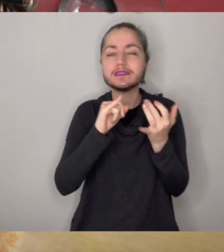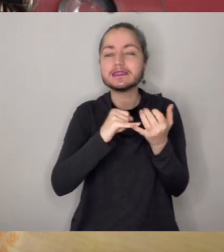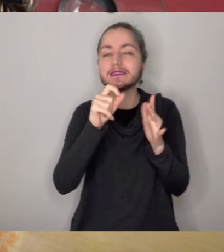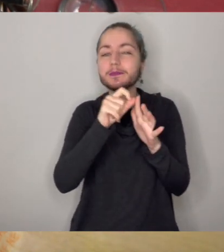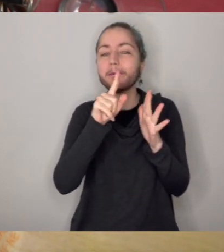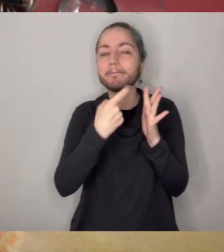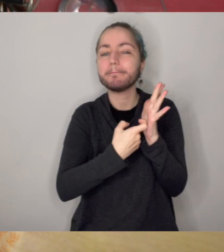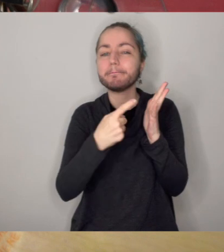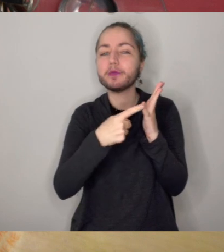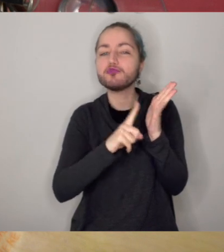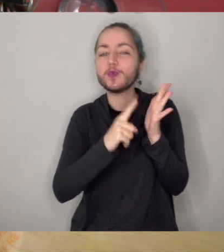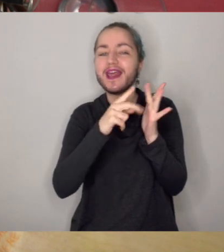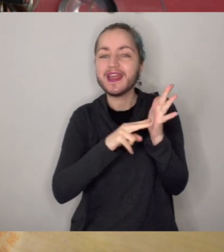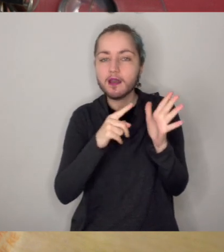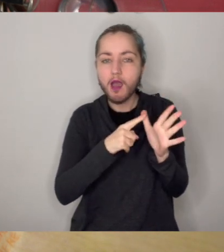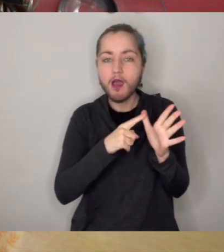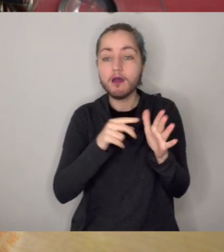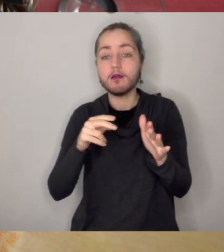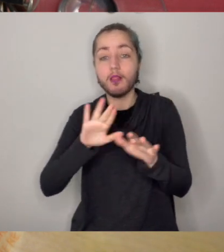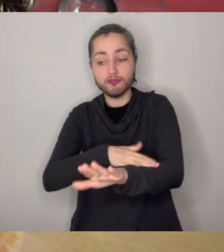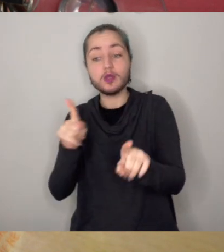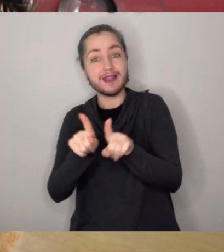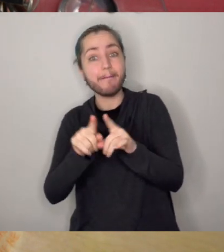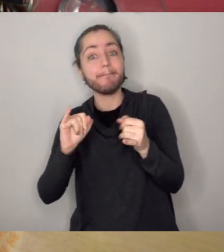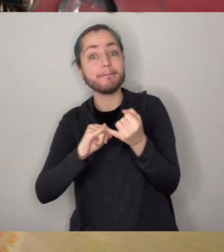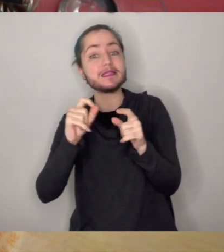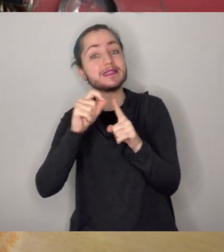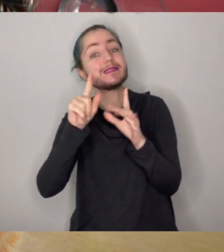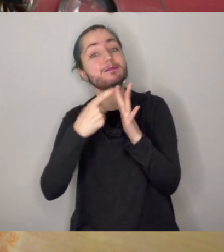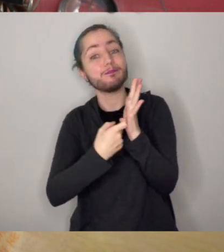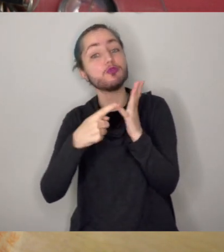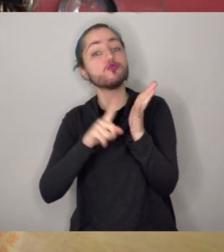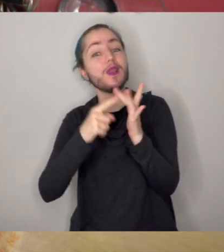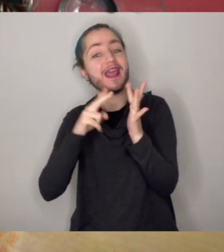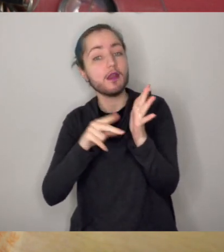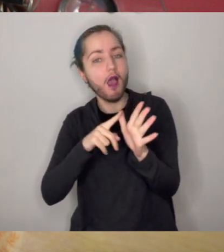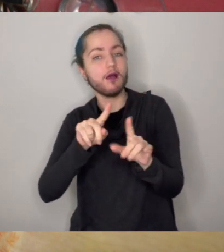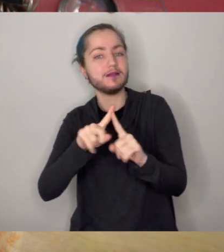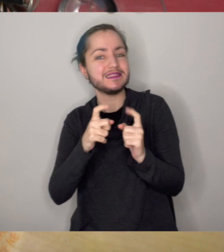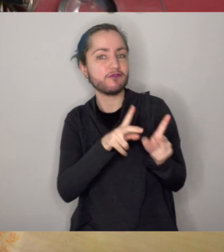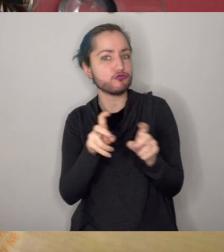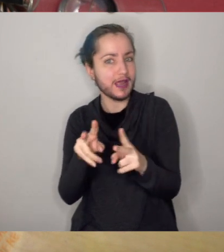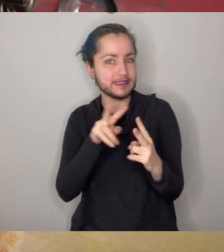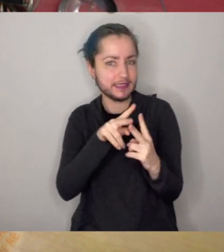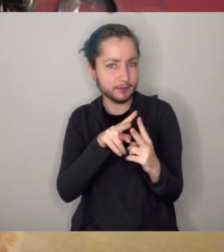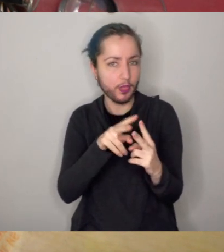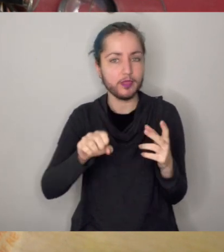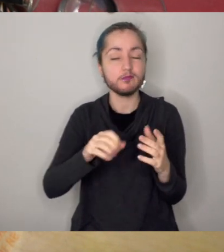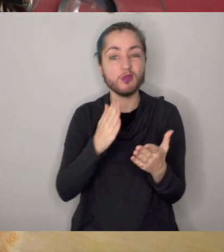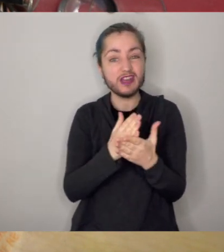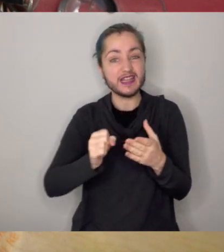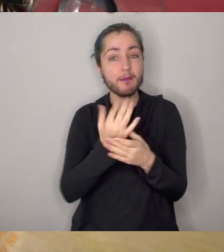This blue one is Spirulina, and this green one is also Spirulina, but they're different